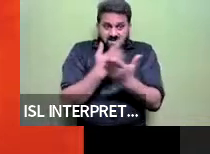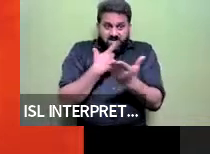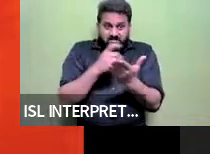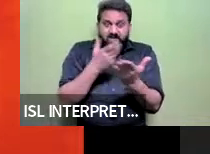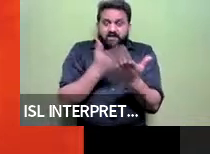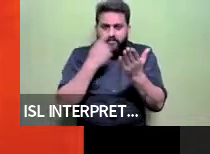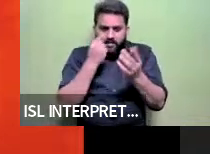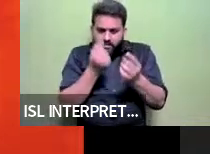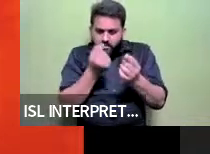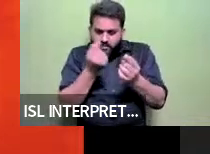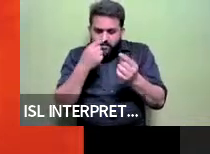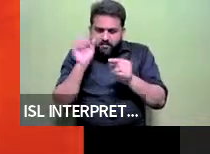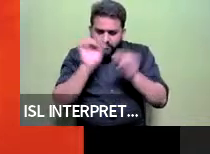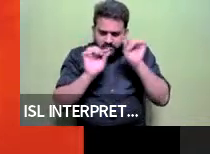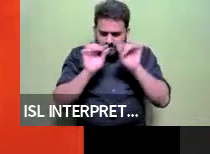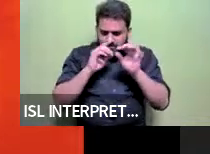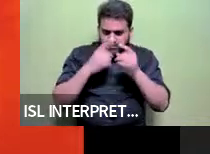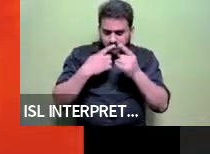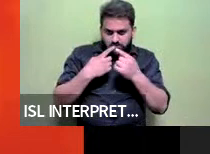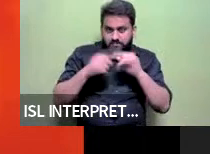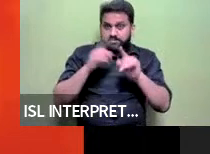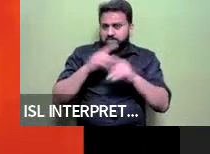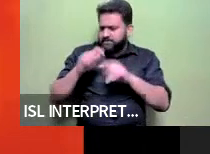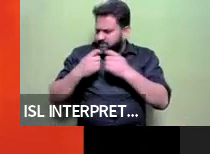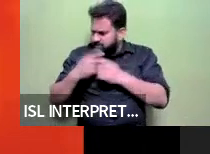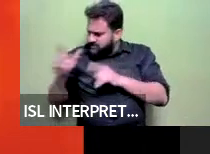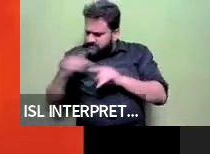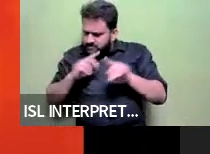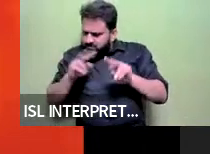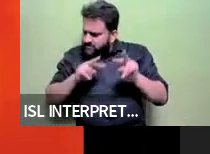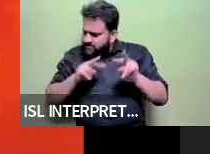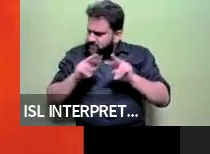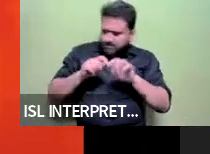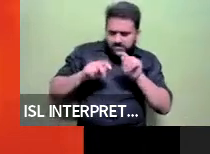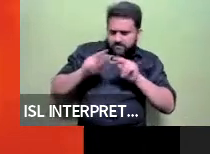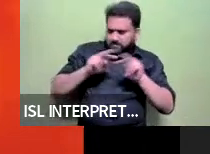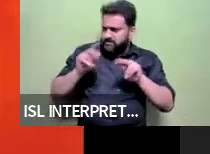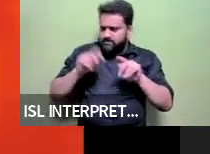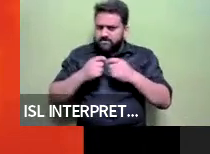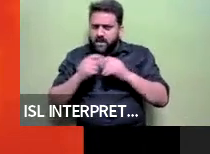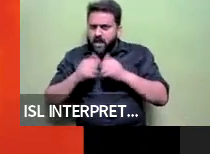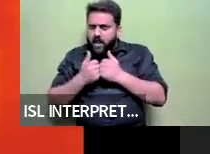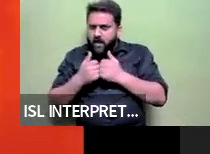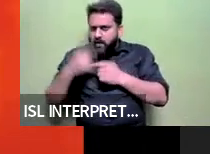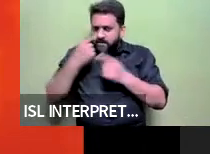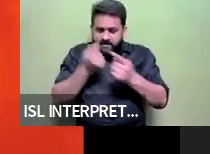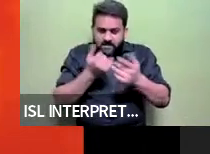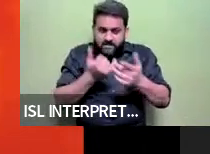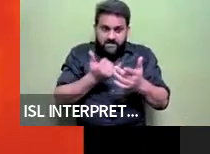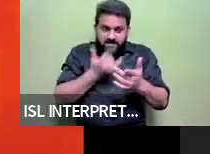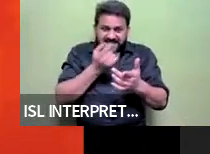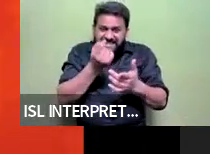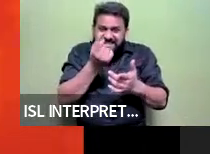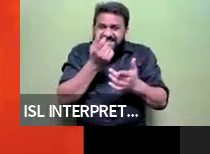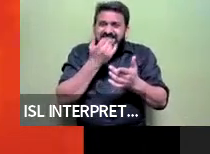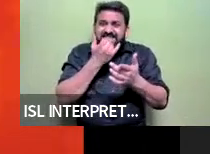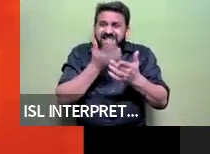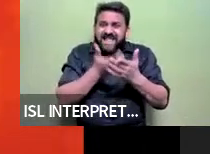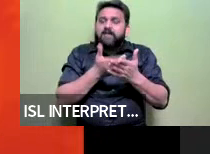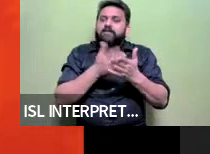difference. And ask the team which has lost the championship with one minor mistake, one small